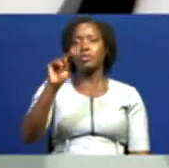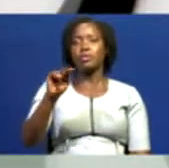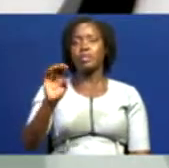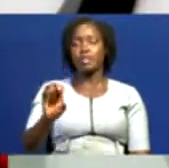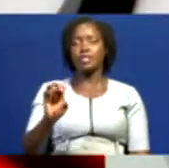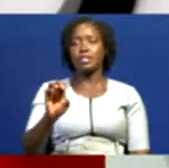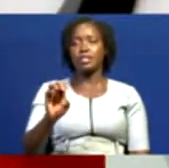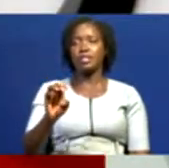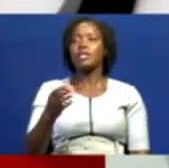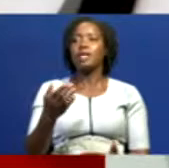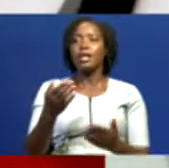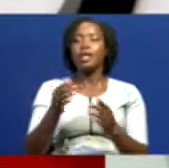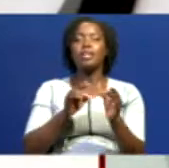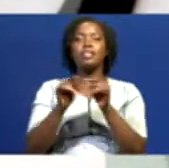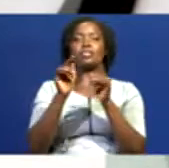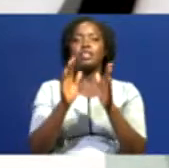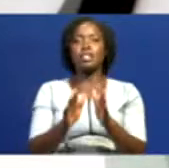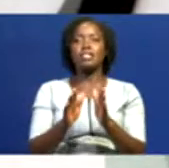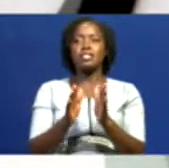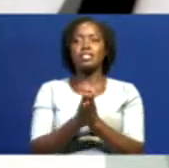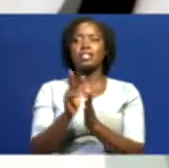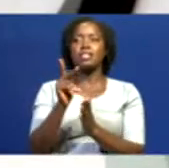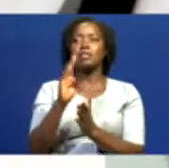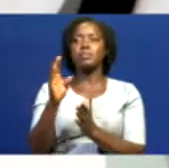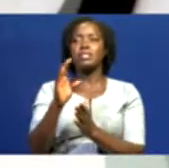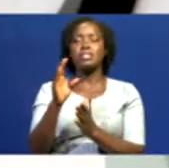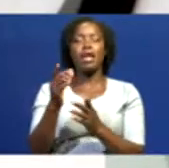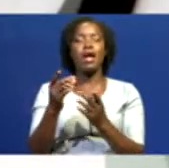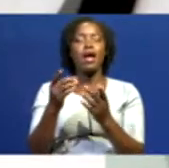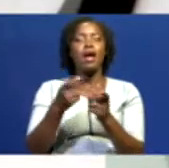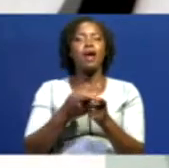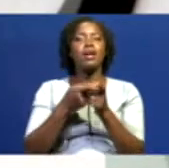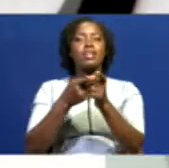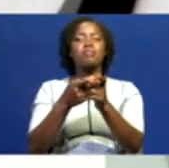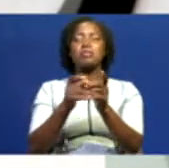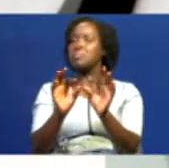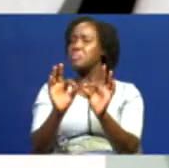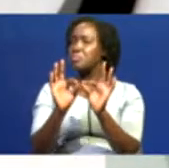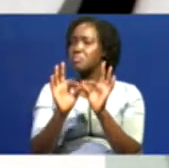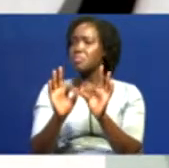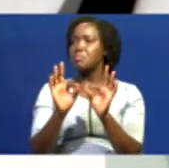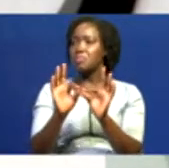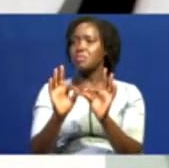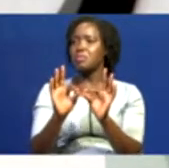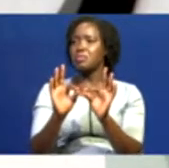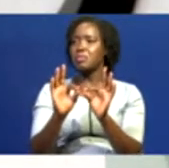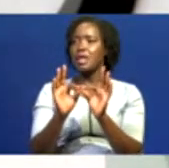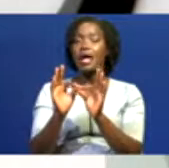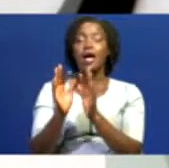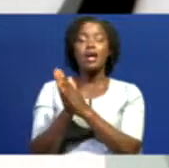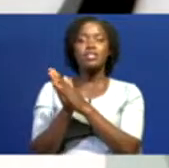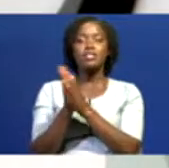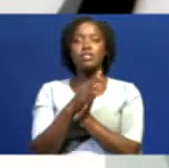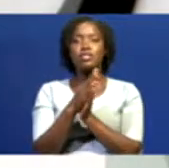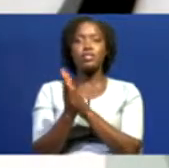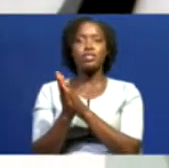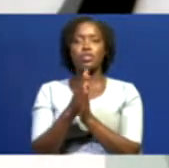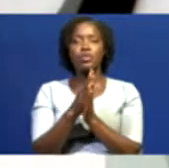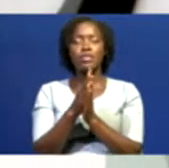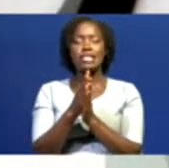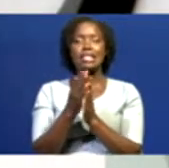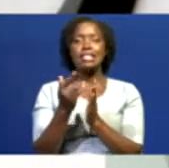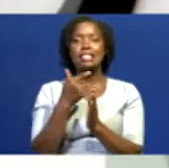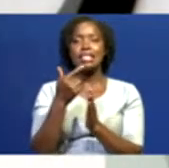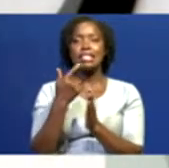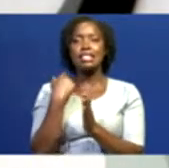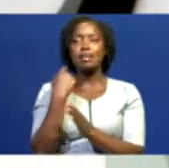the Kenya Broadcasting Corporation, KBC, has been feted for her outstanding ability in storytelling. Pauline was placed